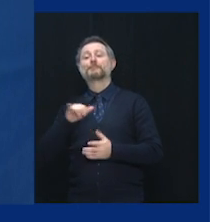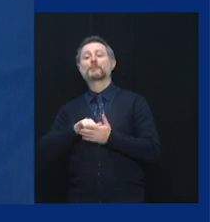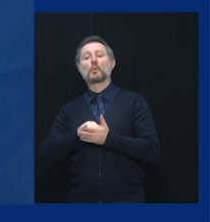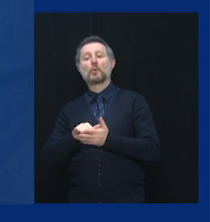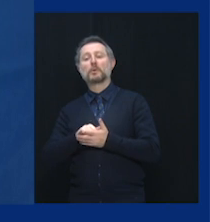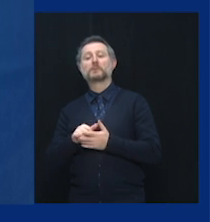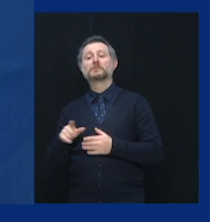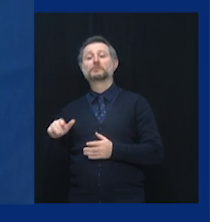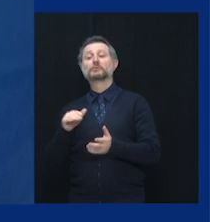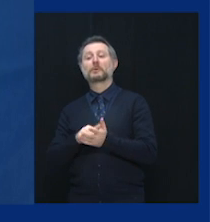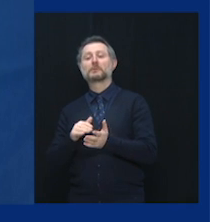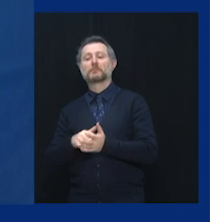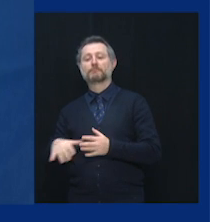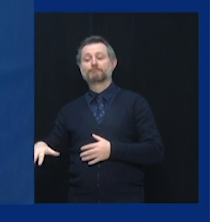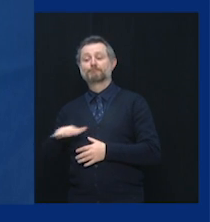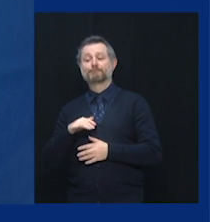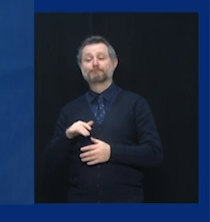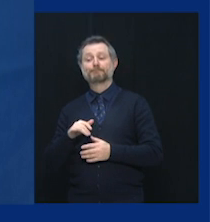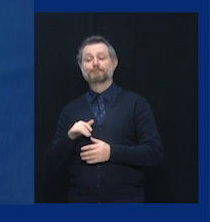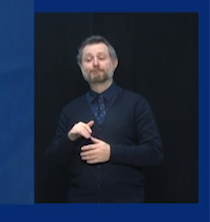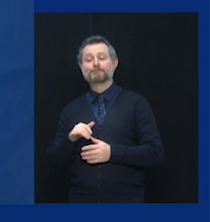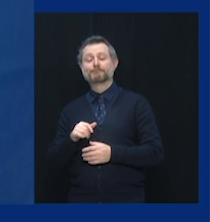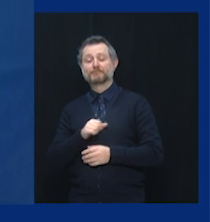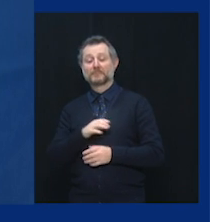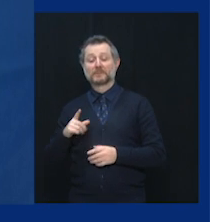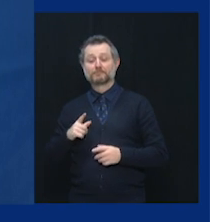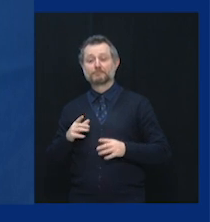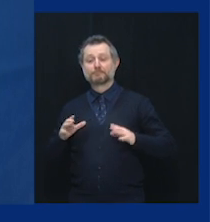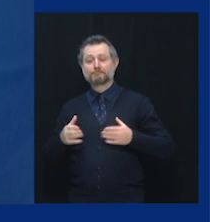the vaccine in addition